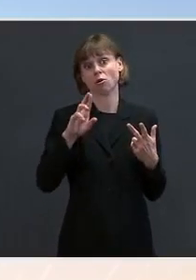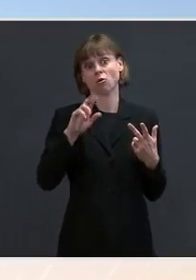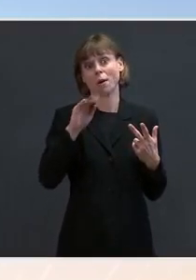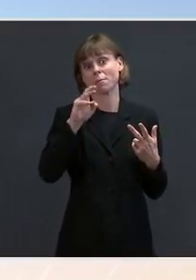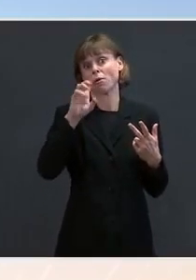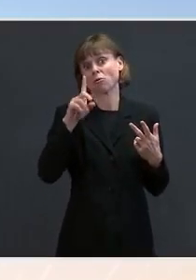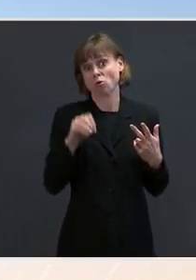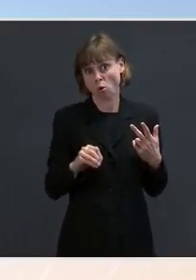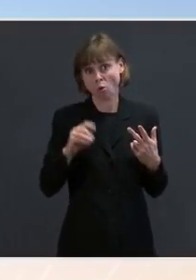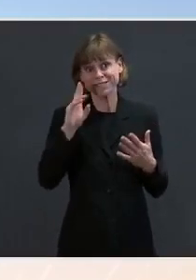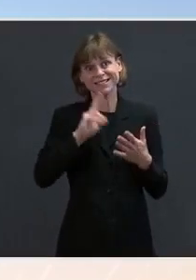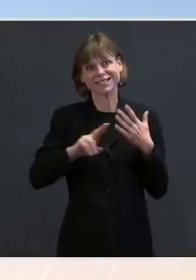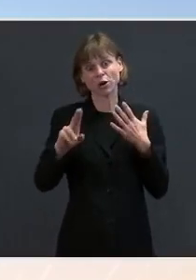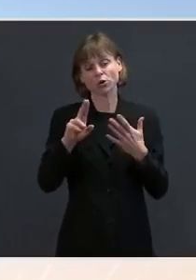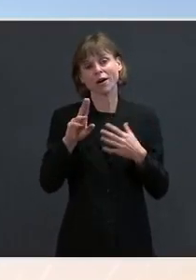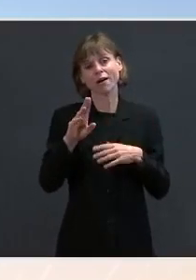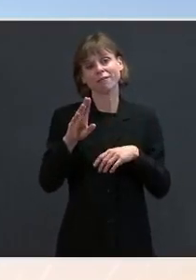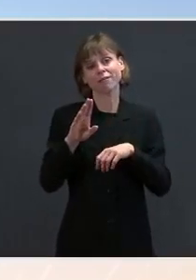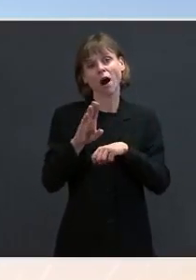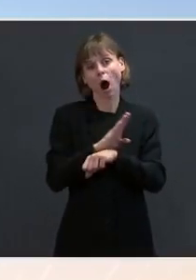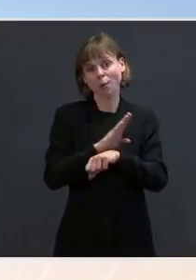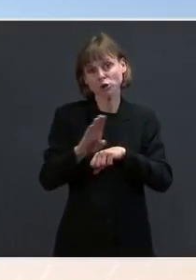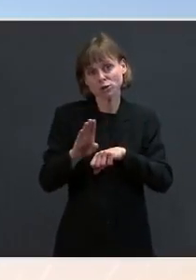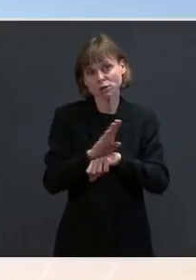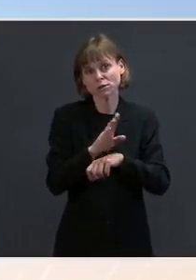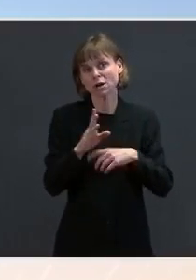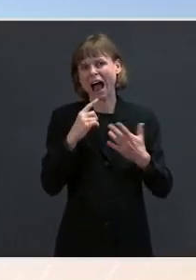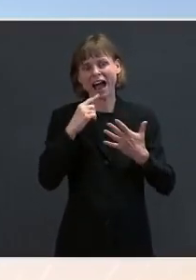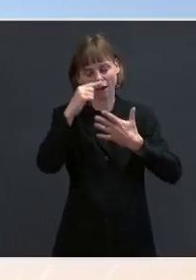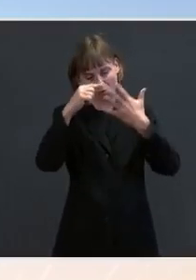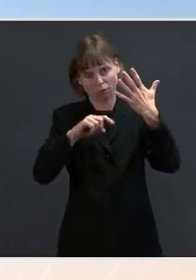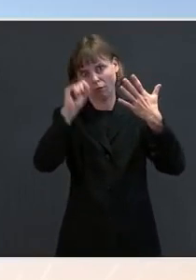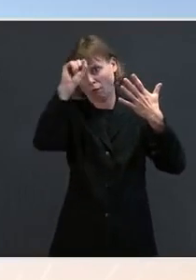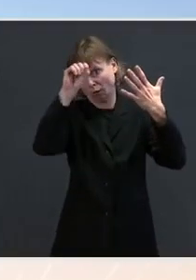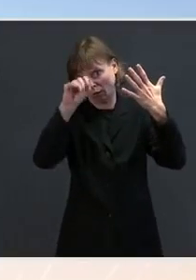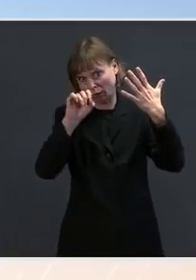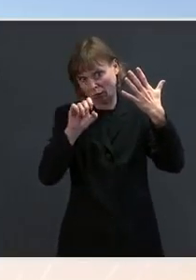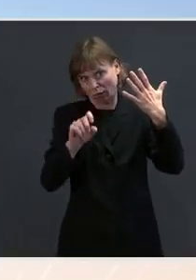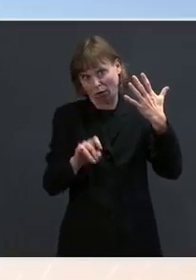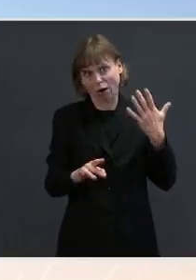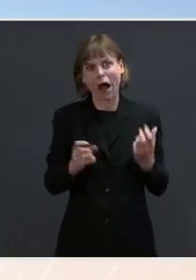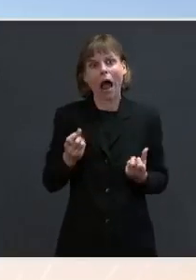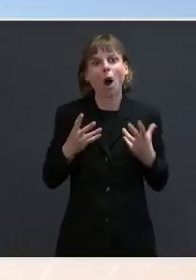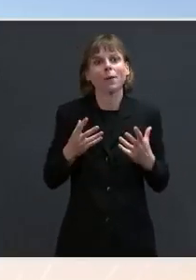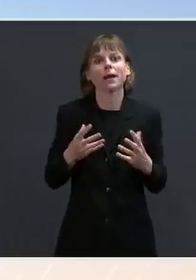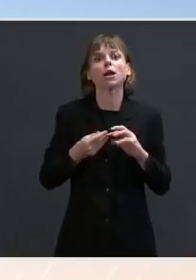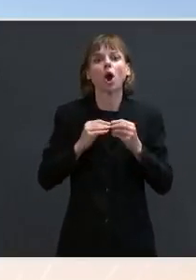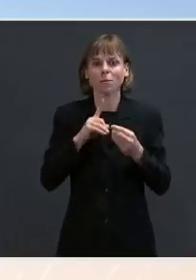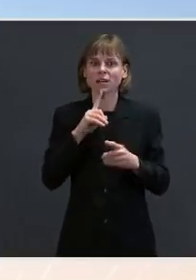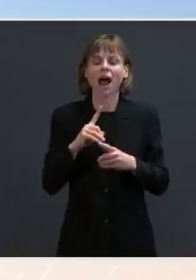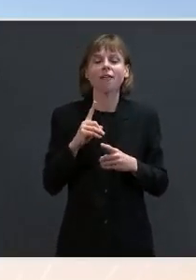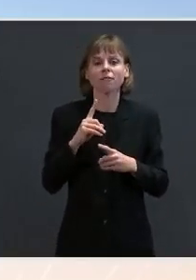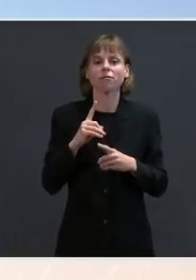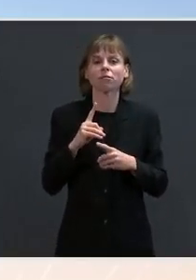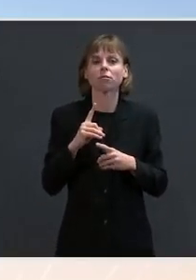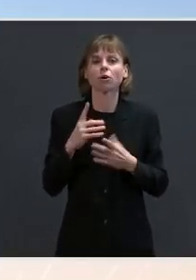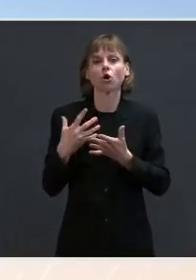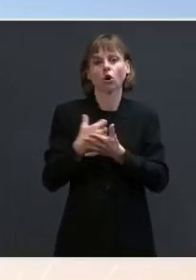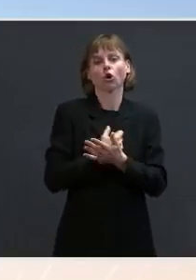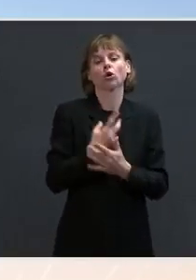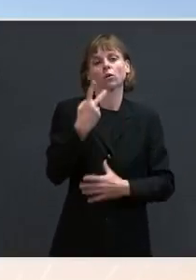as Secretary of Commerce. And I can go through and run through the number, of course, who have received strong bipartisan